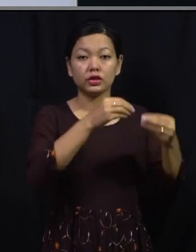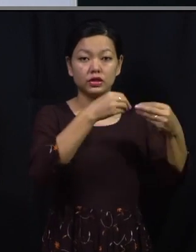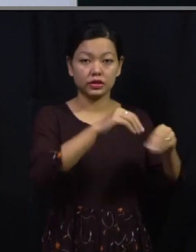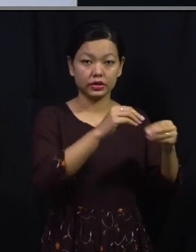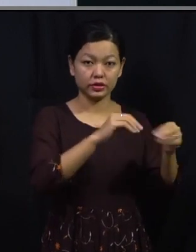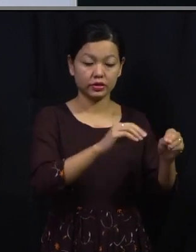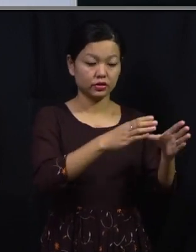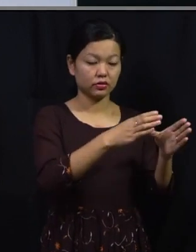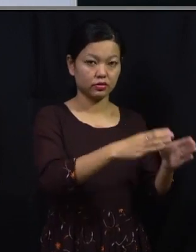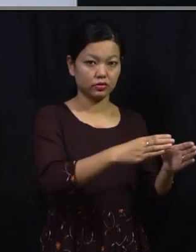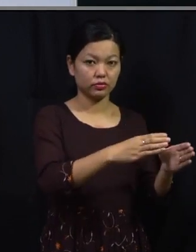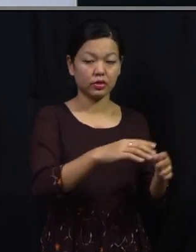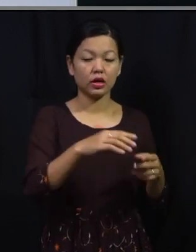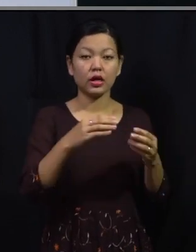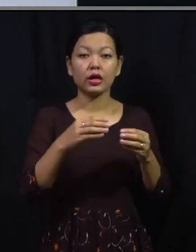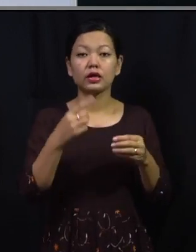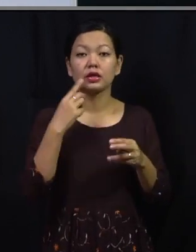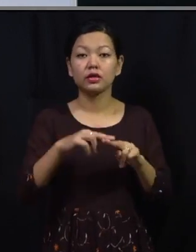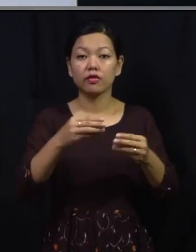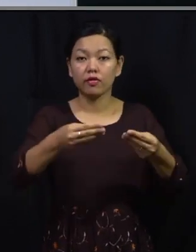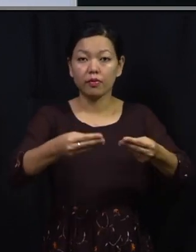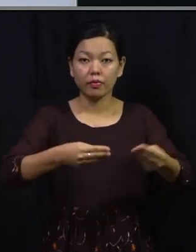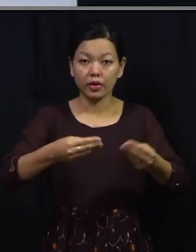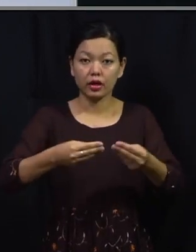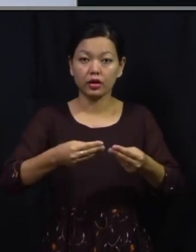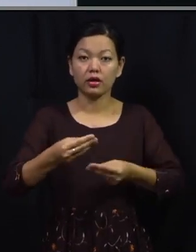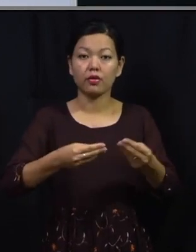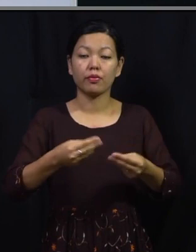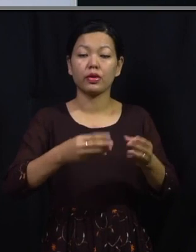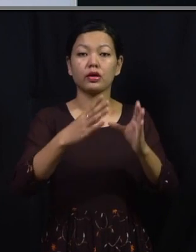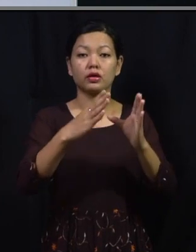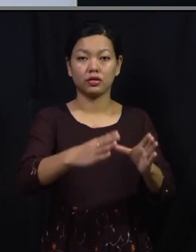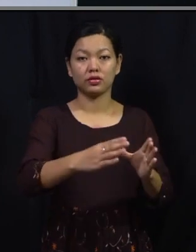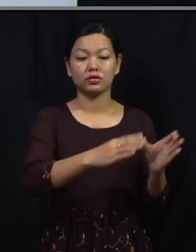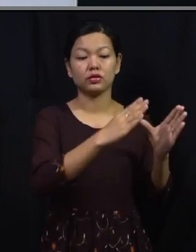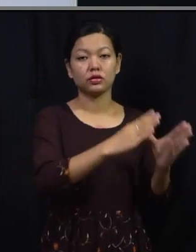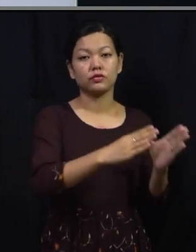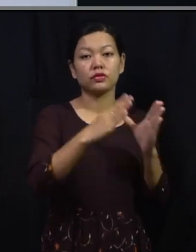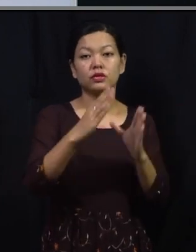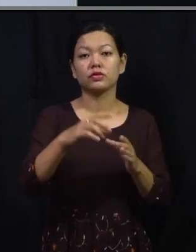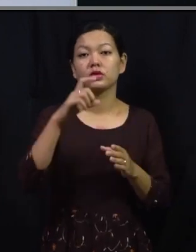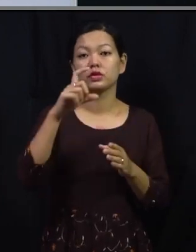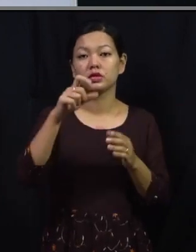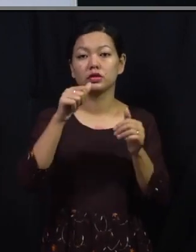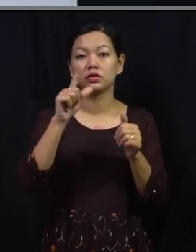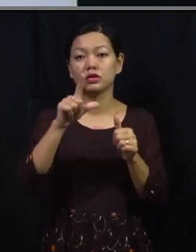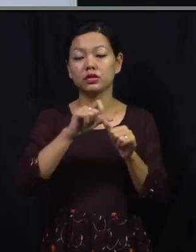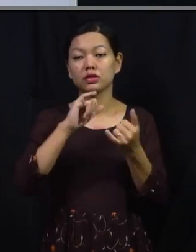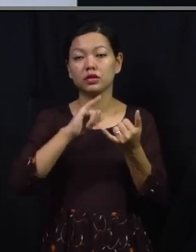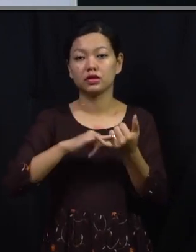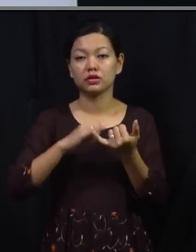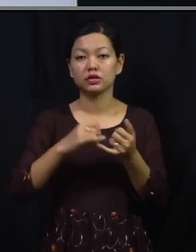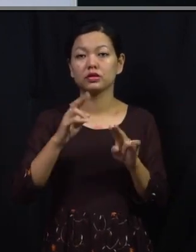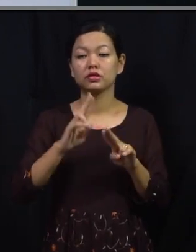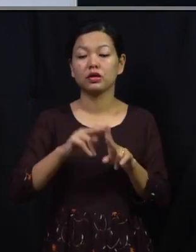done on cash, then cash account. In classification, you will classify the different transactions that have been recorded in the journal.